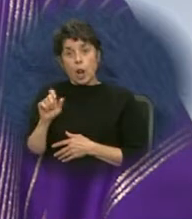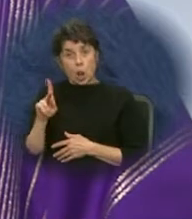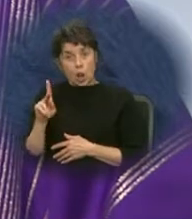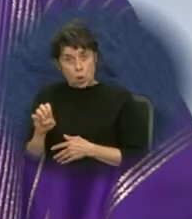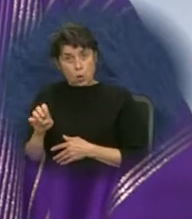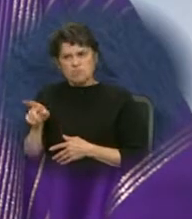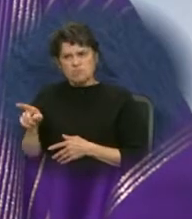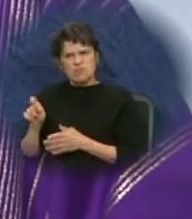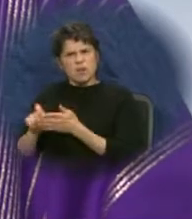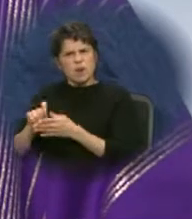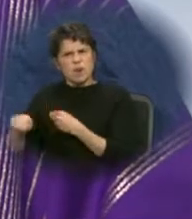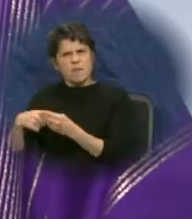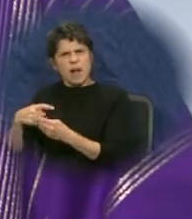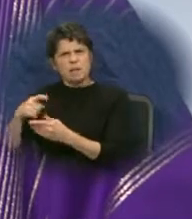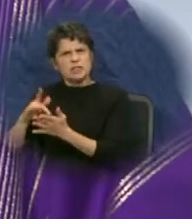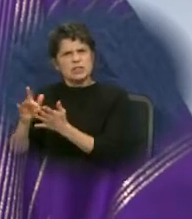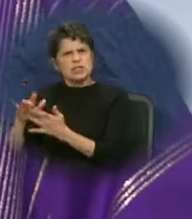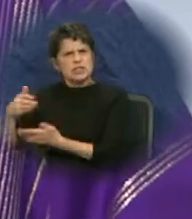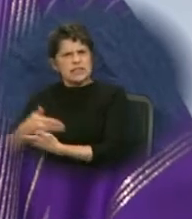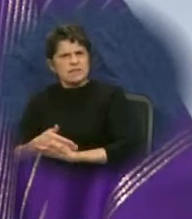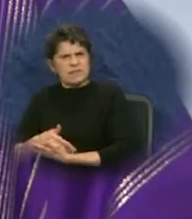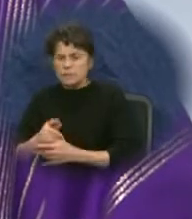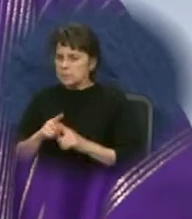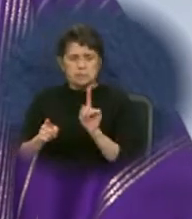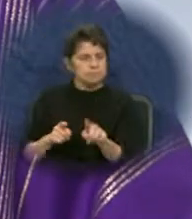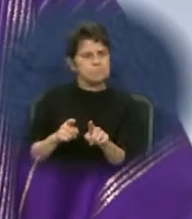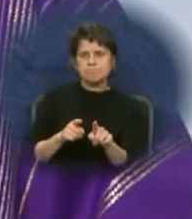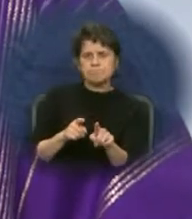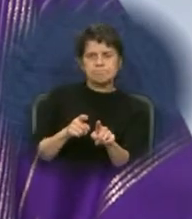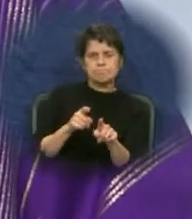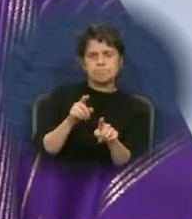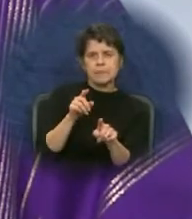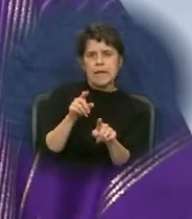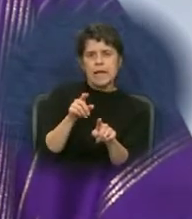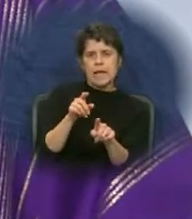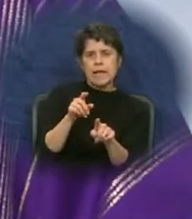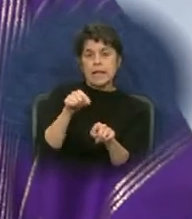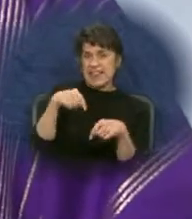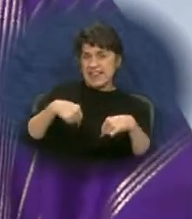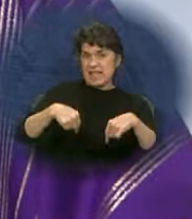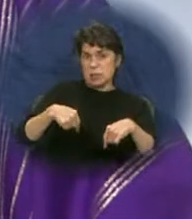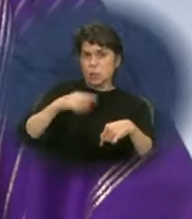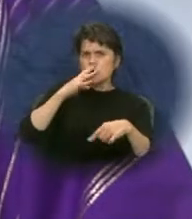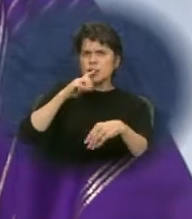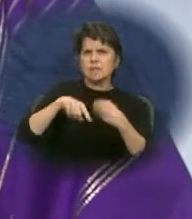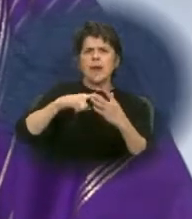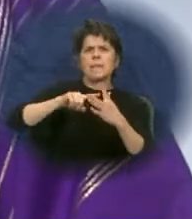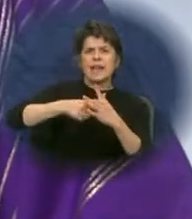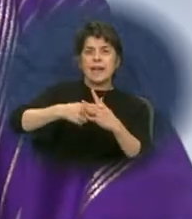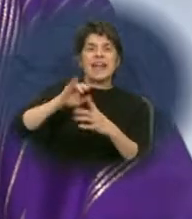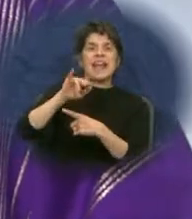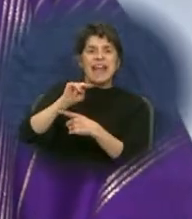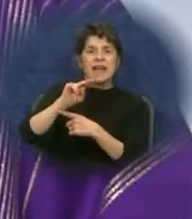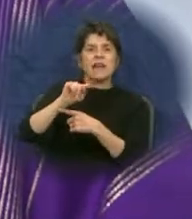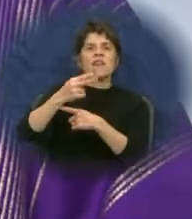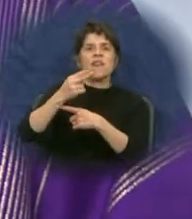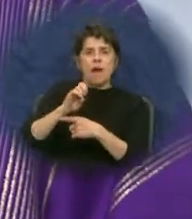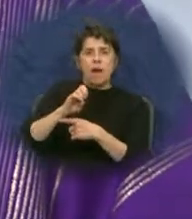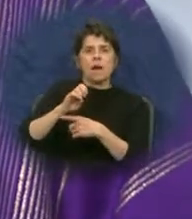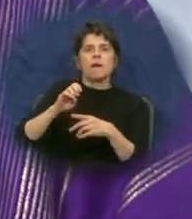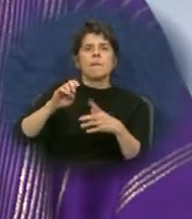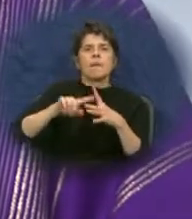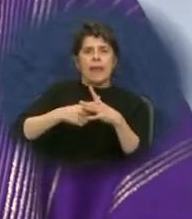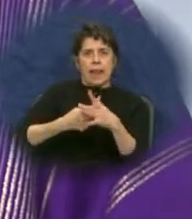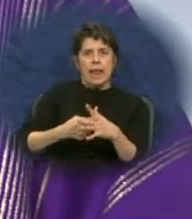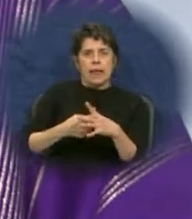that, again, there's a purposefulness about that expression, "in the beginning," or the beginning of the Gospel, which is simply